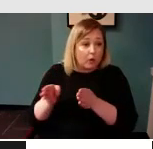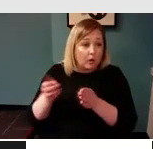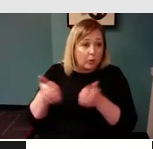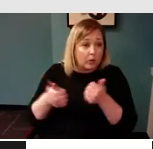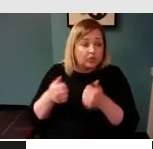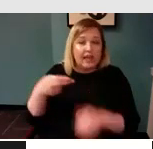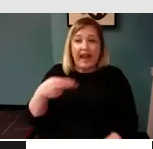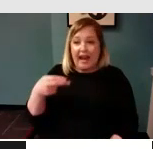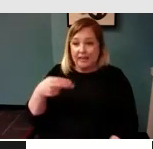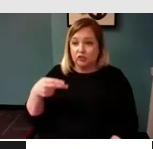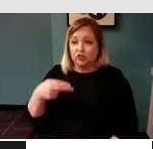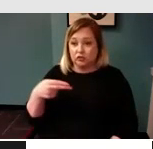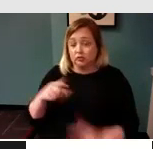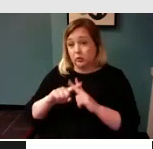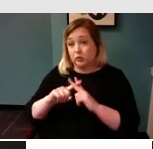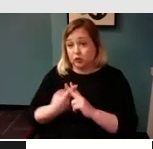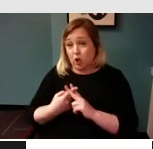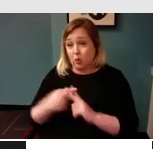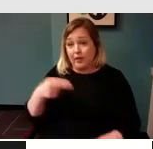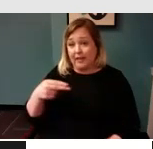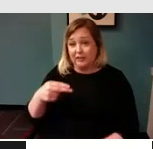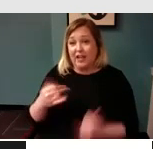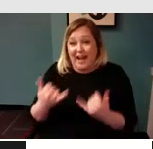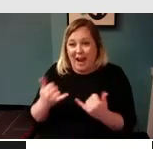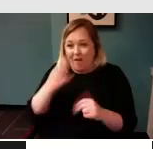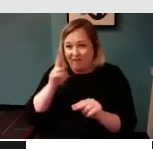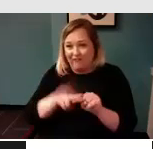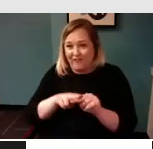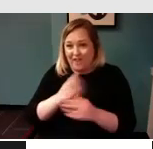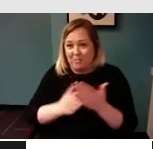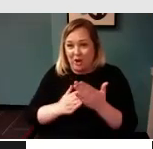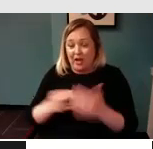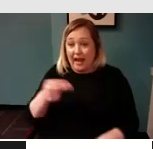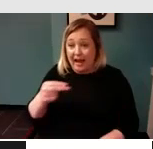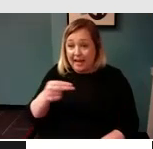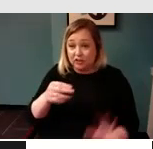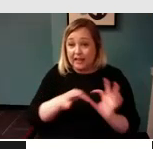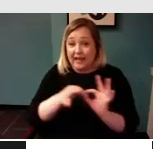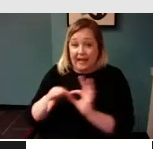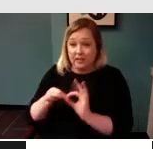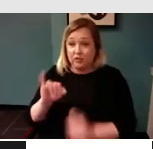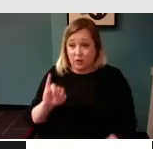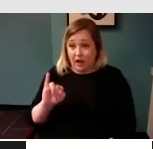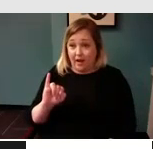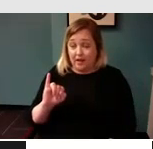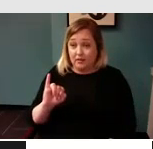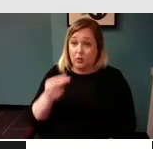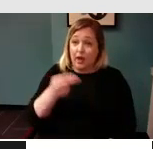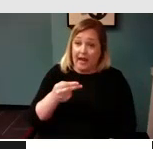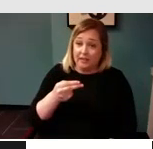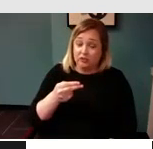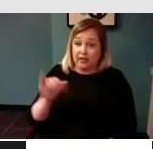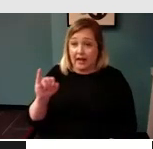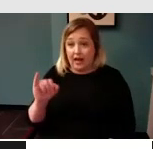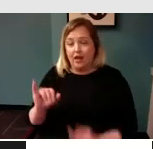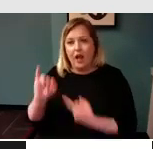we start with H. Now comes the fun part. H is connected to I, so I get I, so H and I. I is connected to G,